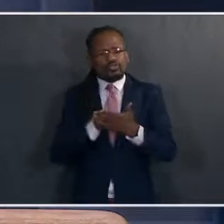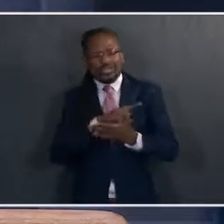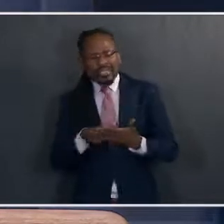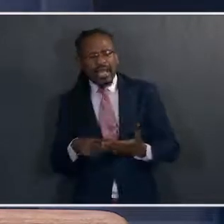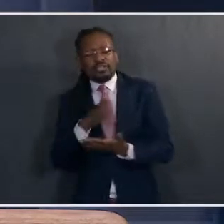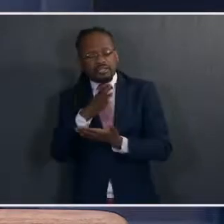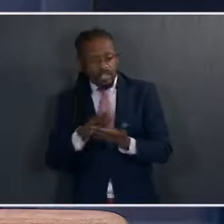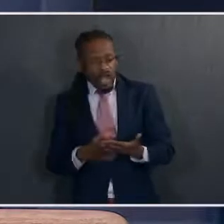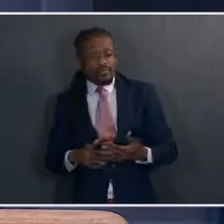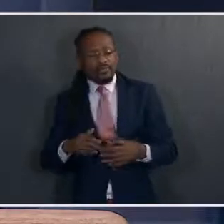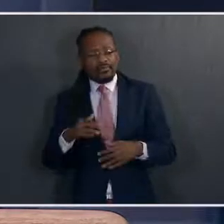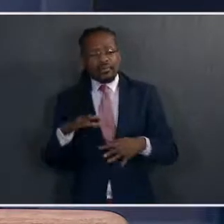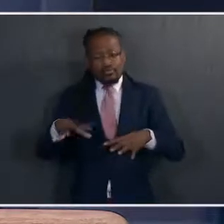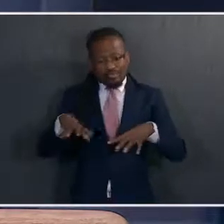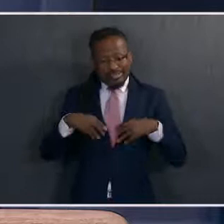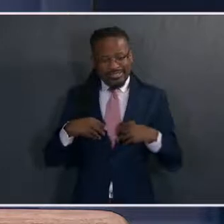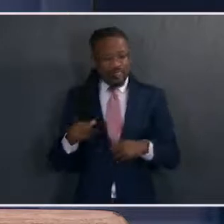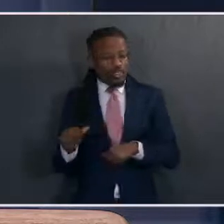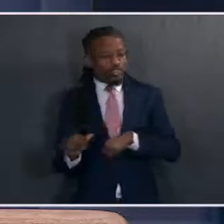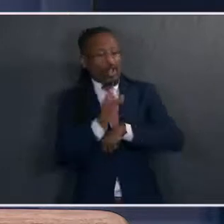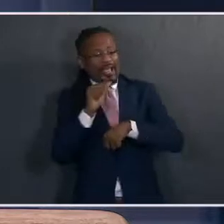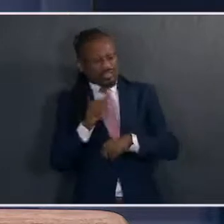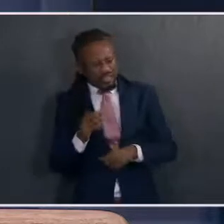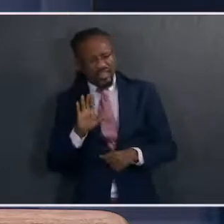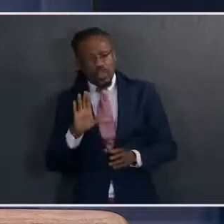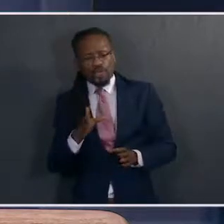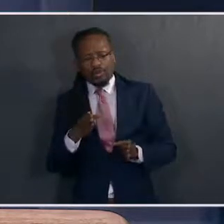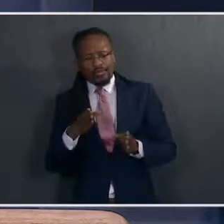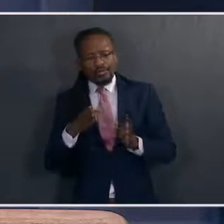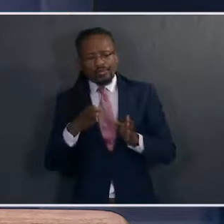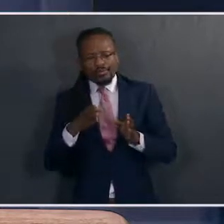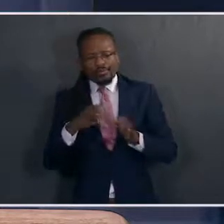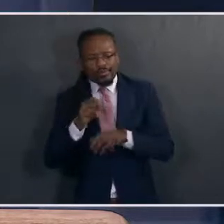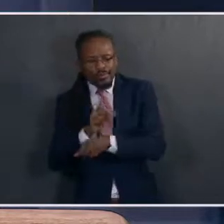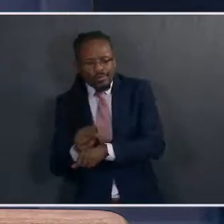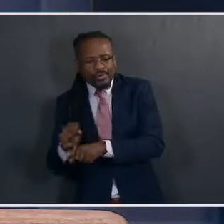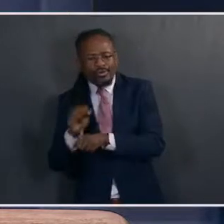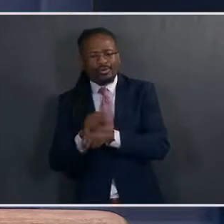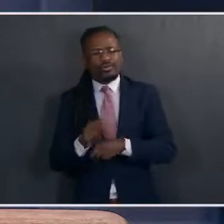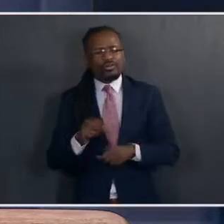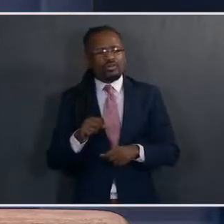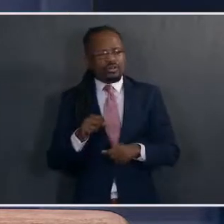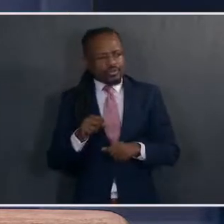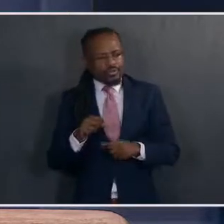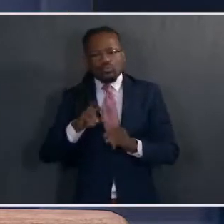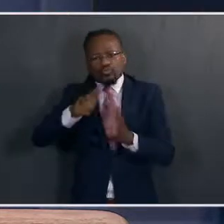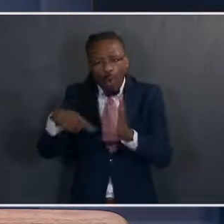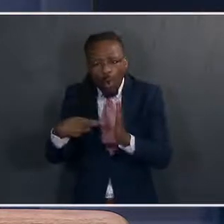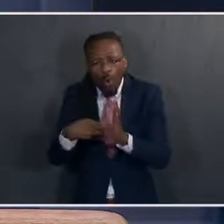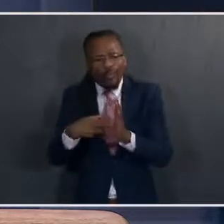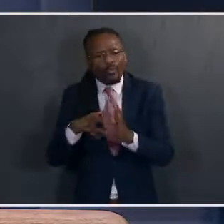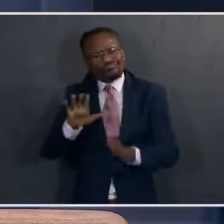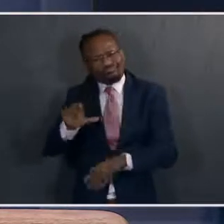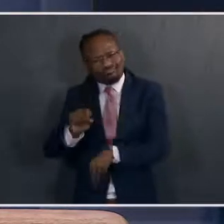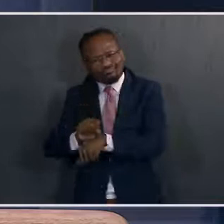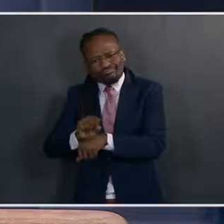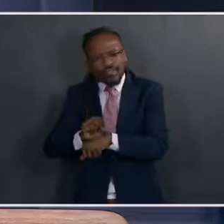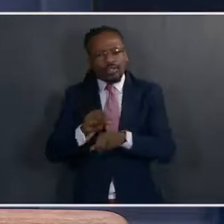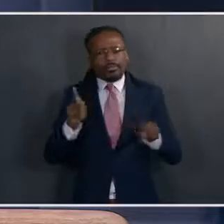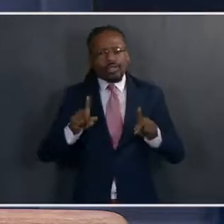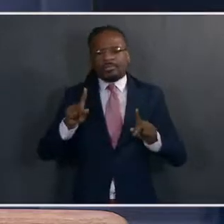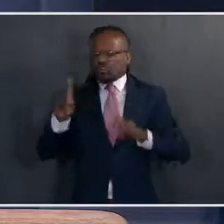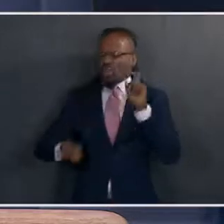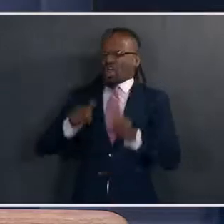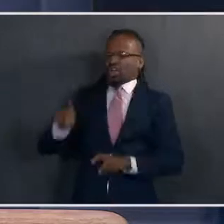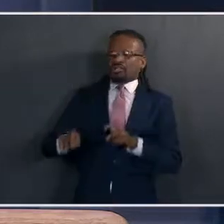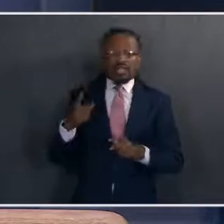been threatened. The roles they're playing have been questioned over the last several years, and he wanted to reiterate